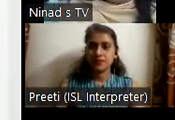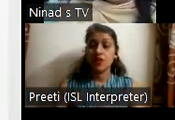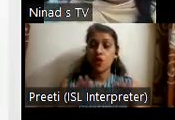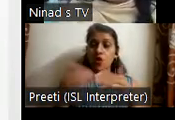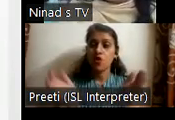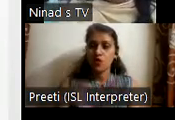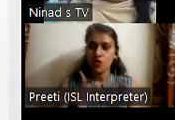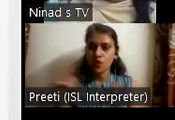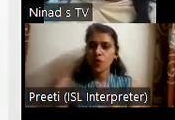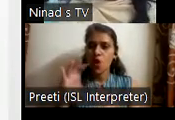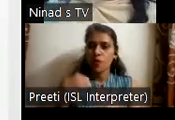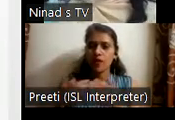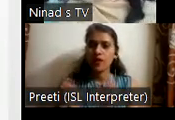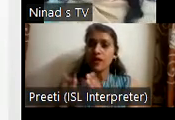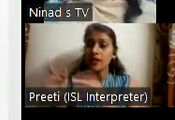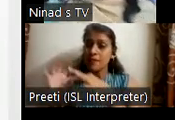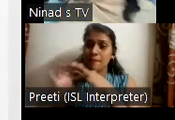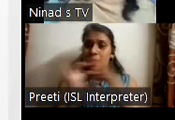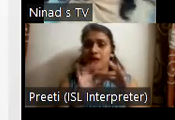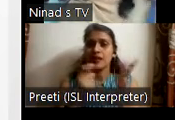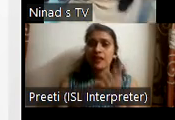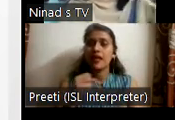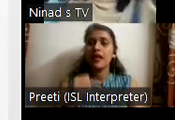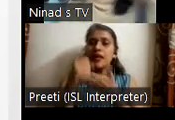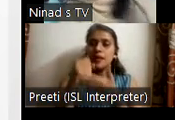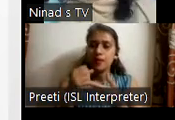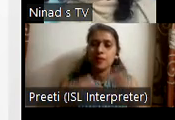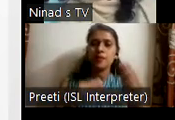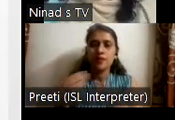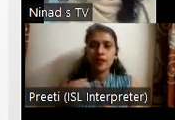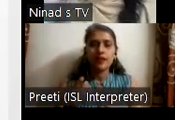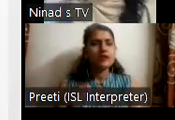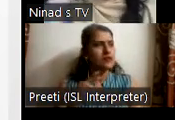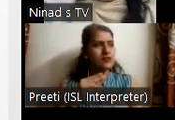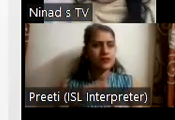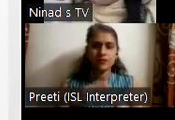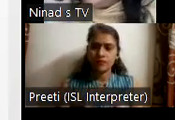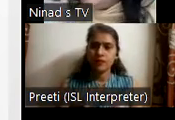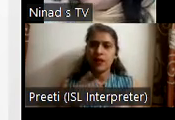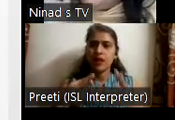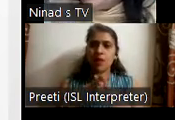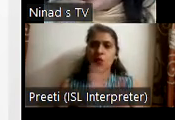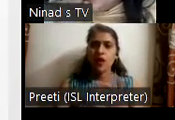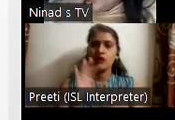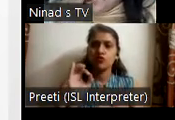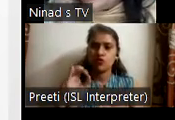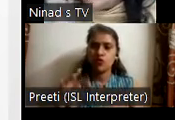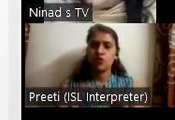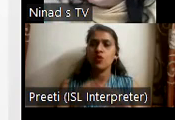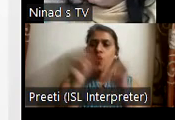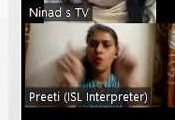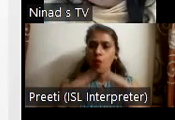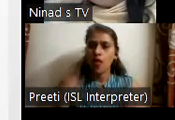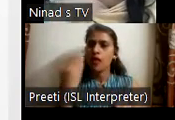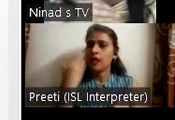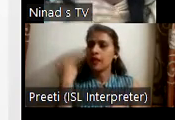community-based rehabilitation is one of the way to practice, but that is a very old WHO model of 1980s,